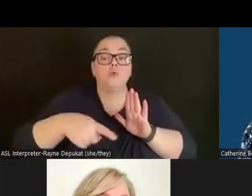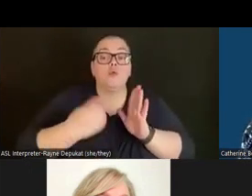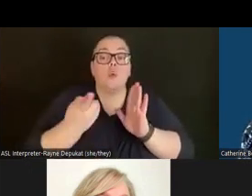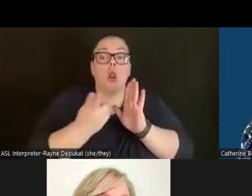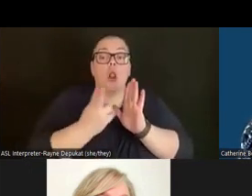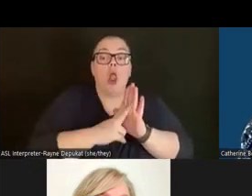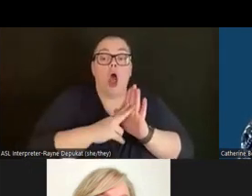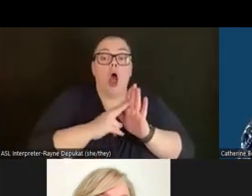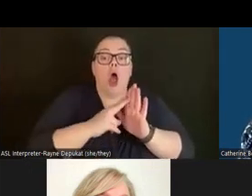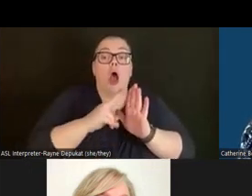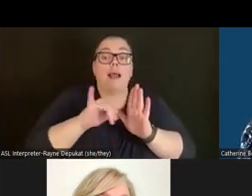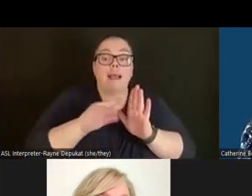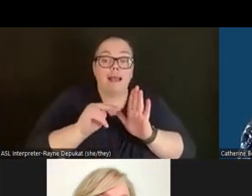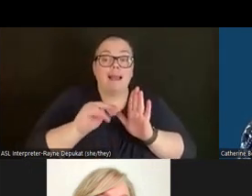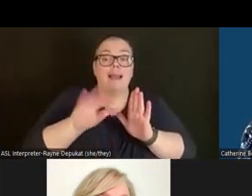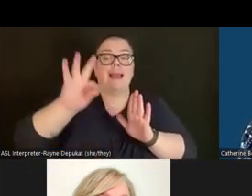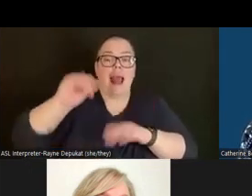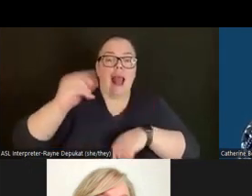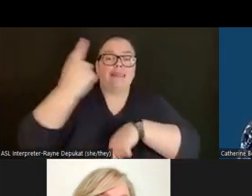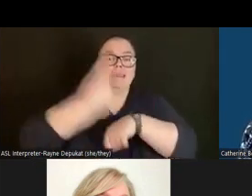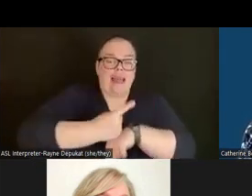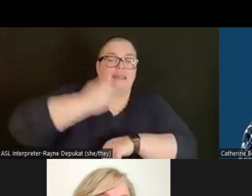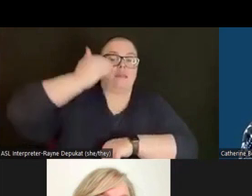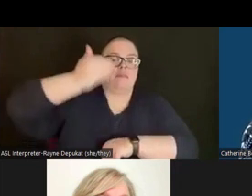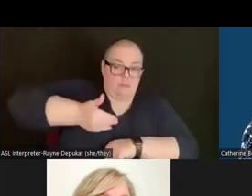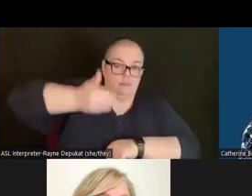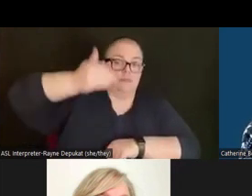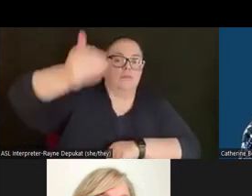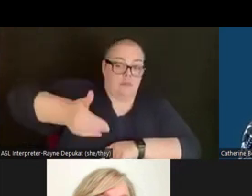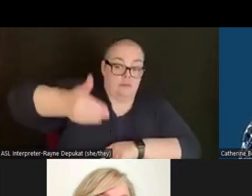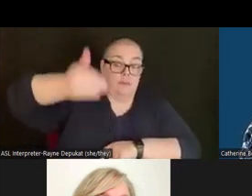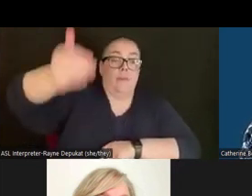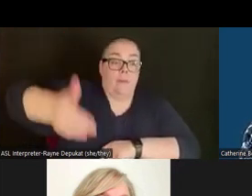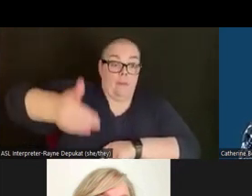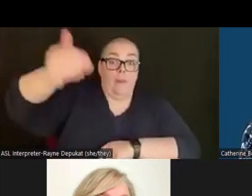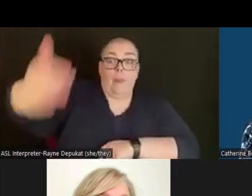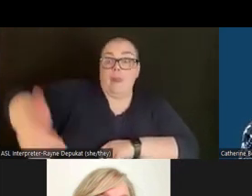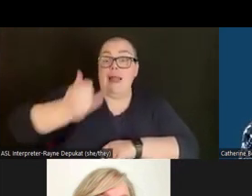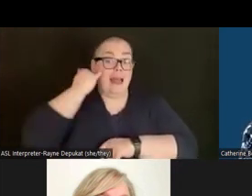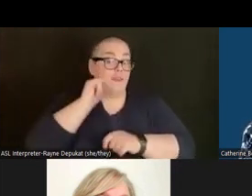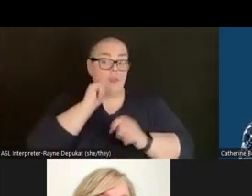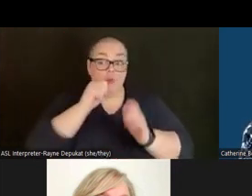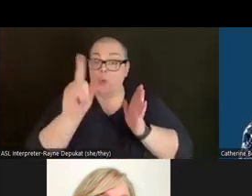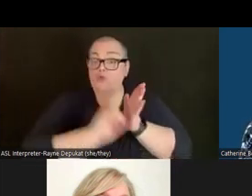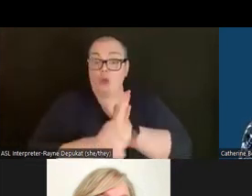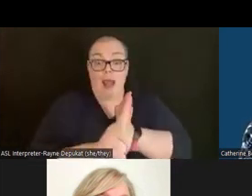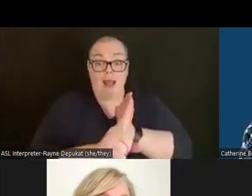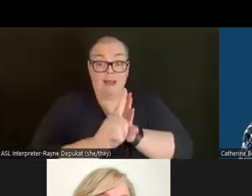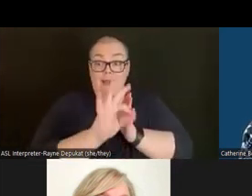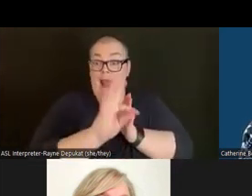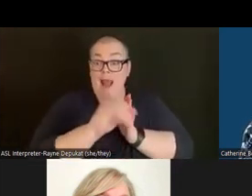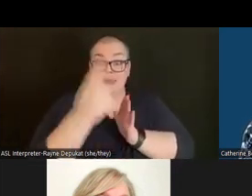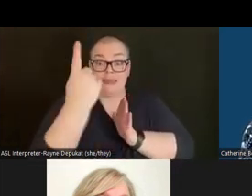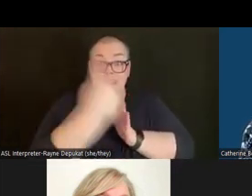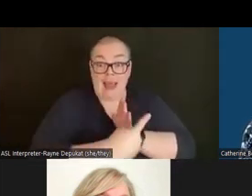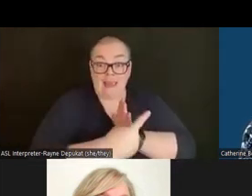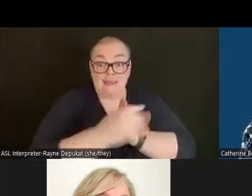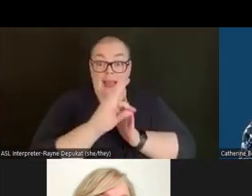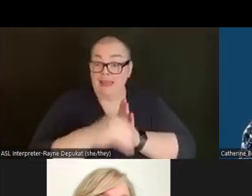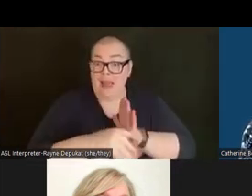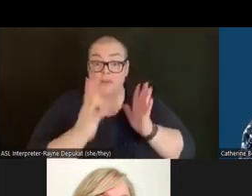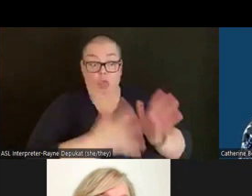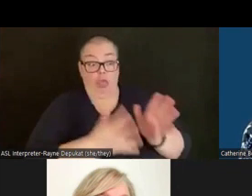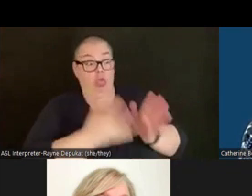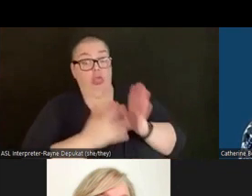90 days. They have the right to throw you off if you don't. They don't always do it, but